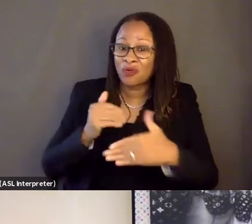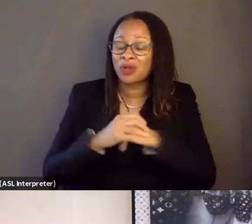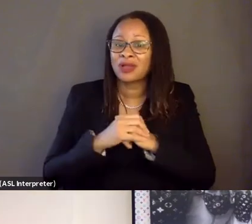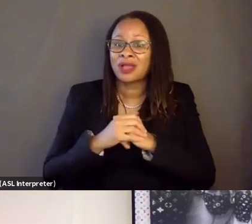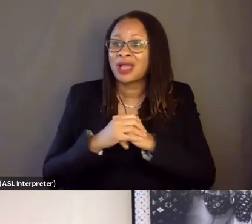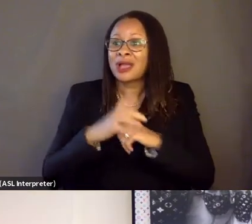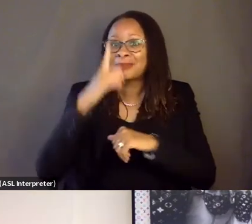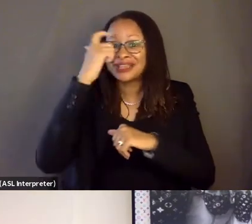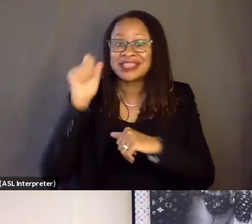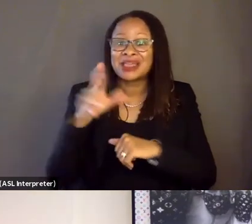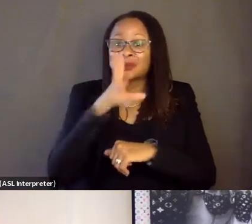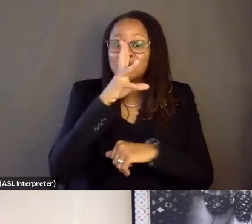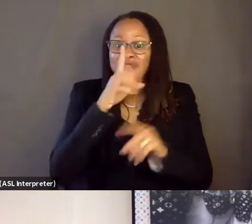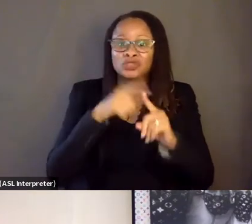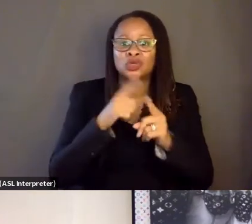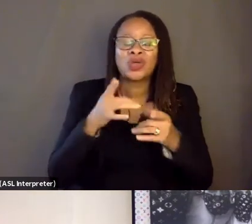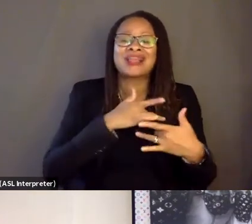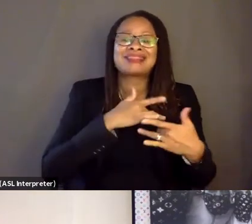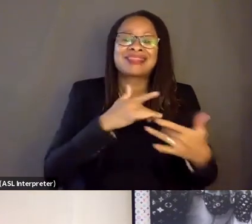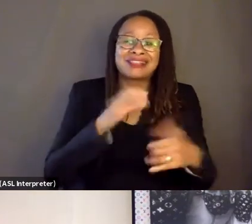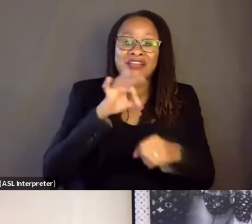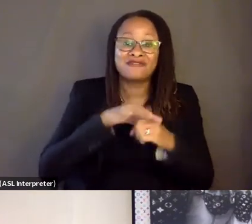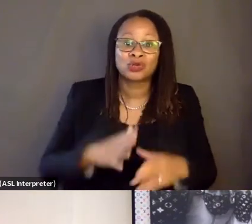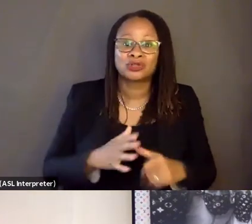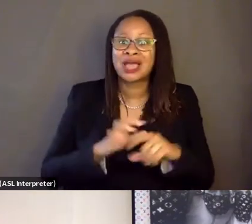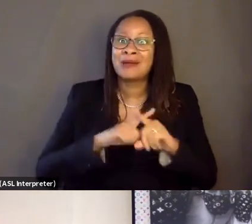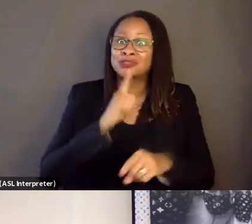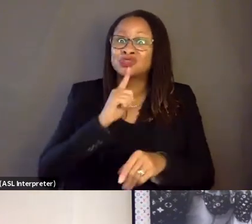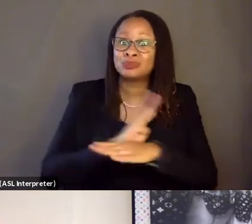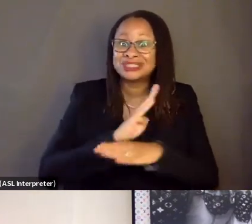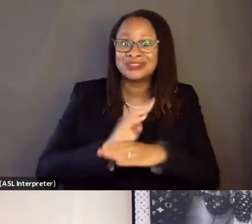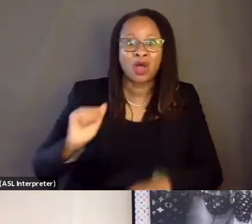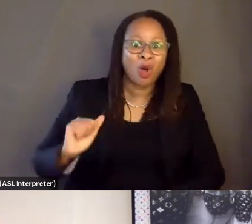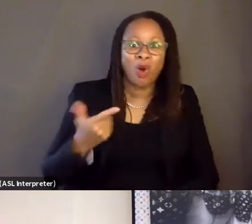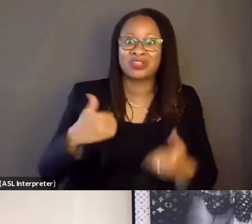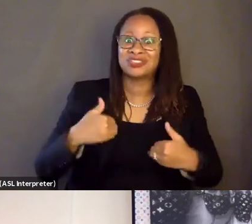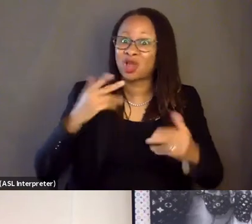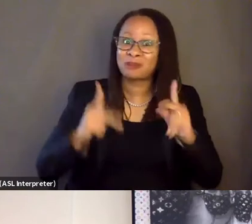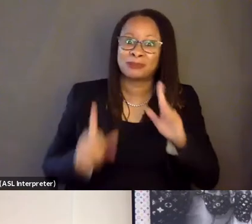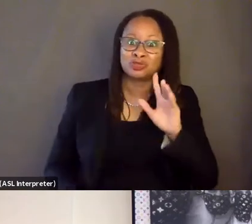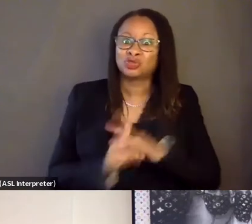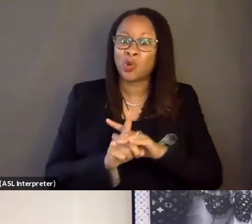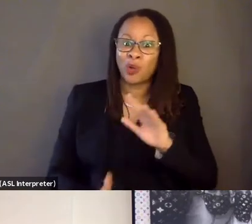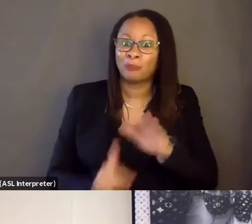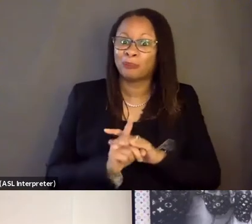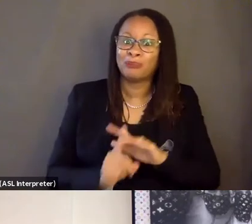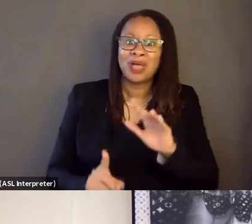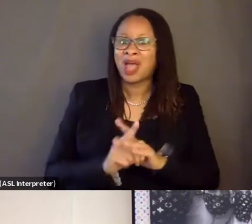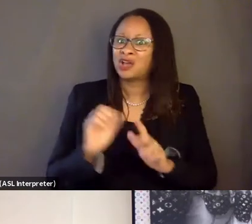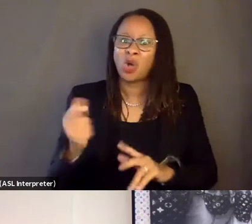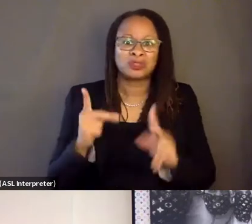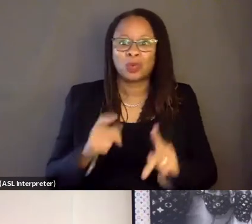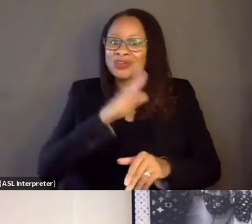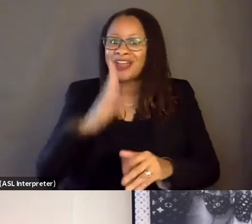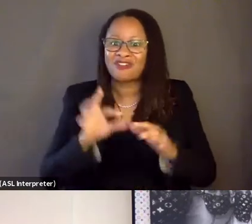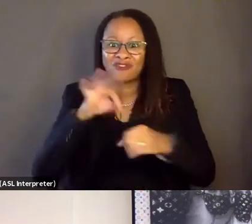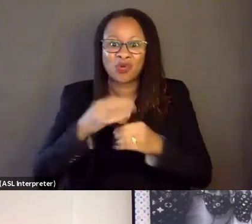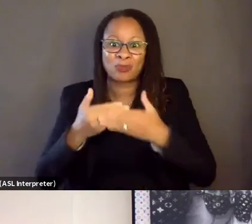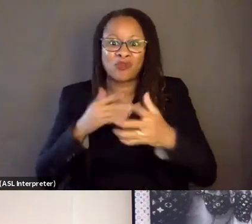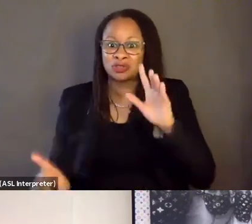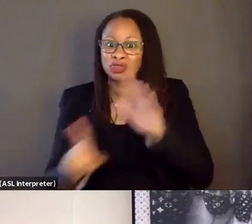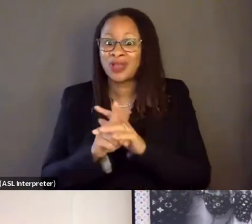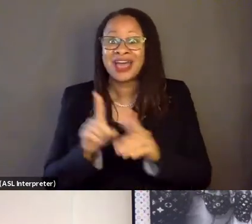that's because they were talking to likely voters, right? But in fact, like all these young people turned out and all these unlikely voters turned out. And then you have someone